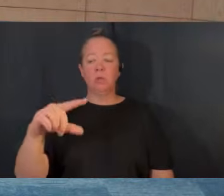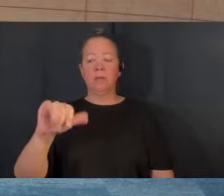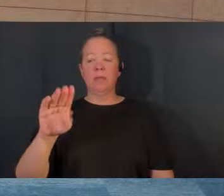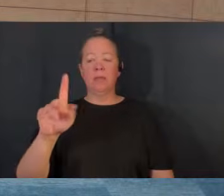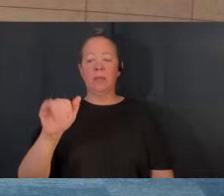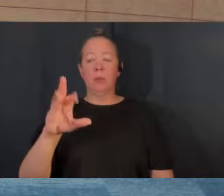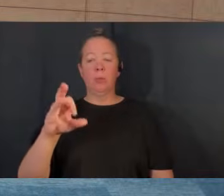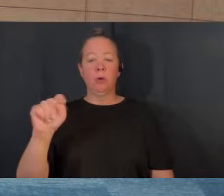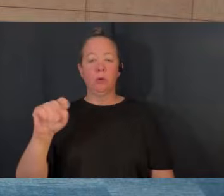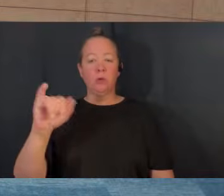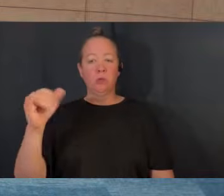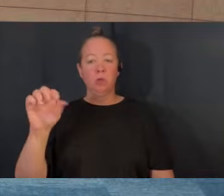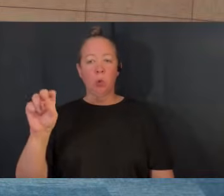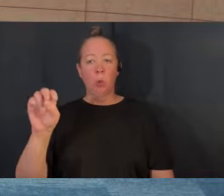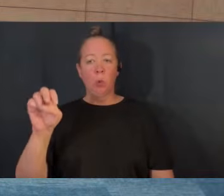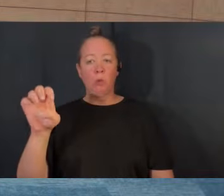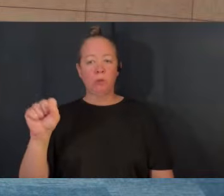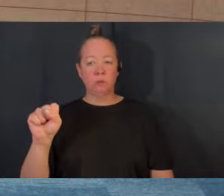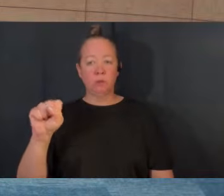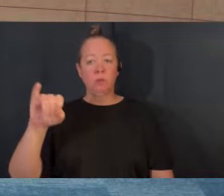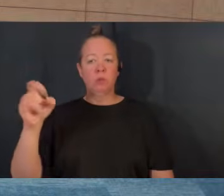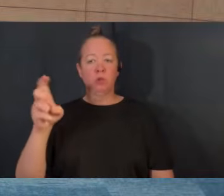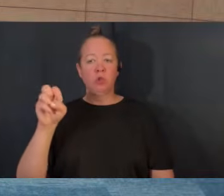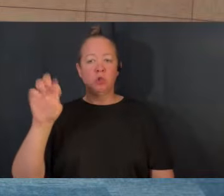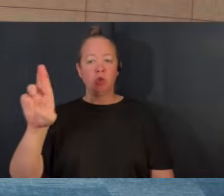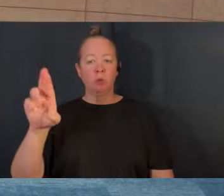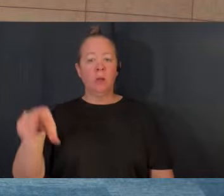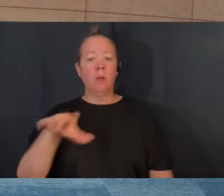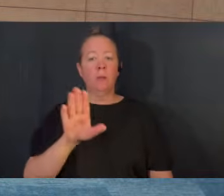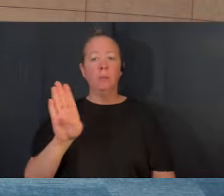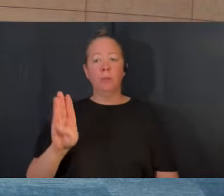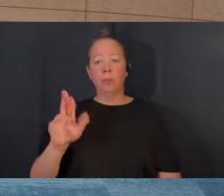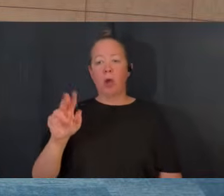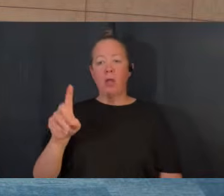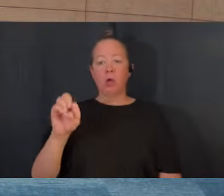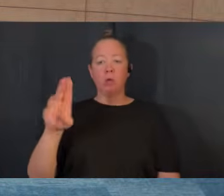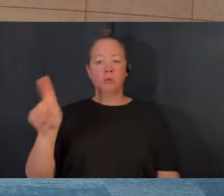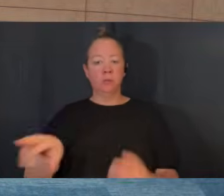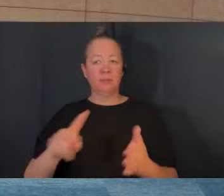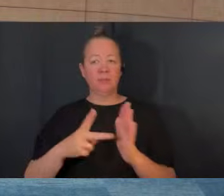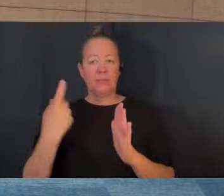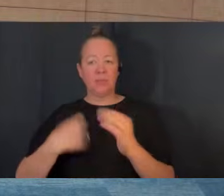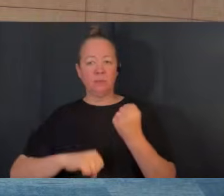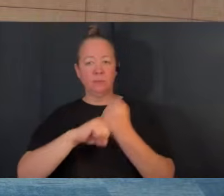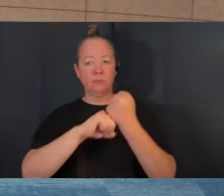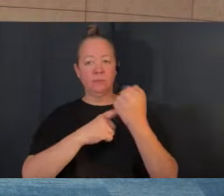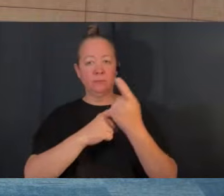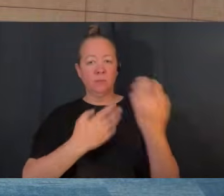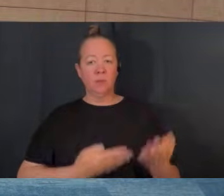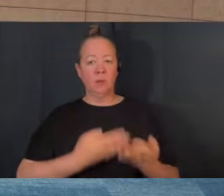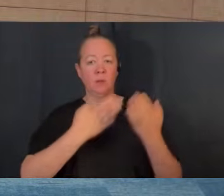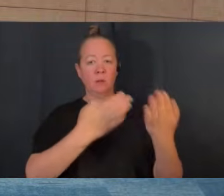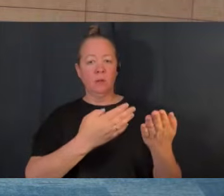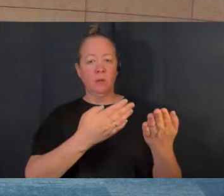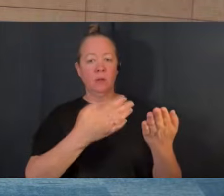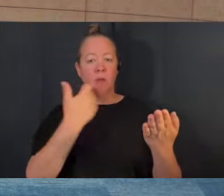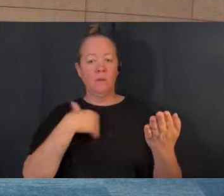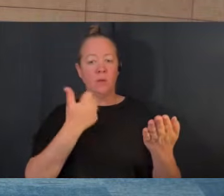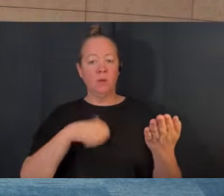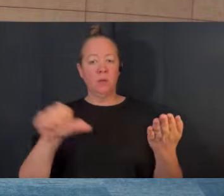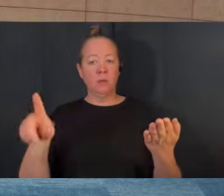Mayor Briner seconded the motion. Is there discussion amongst the council on the motion?